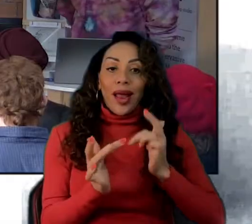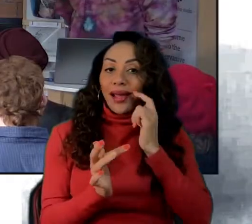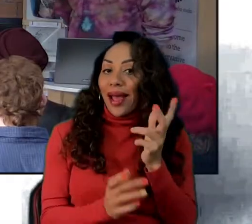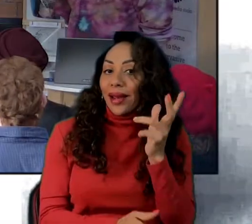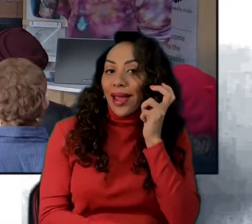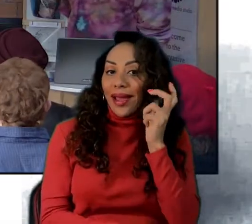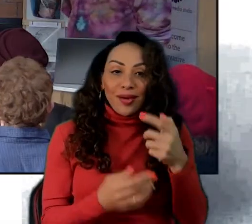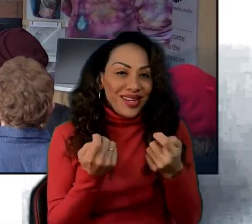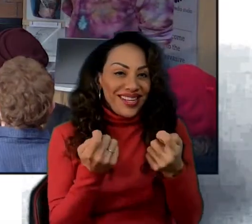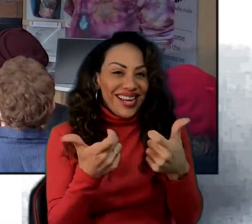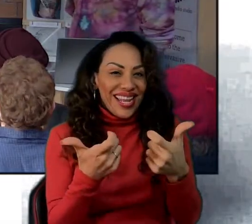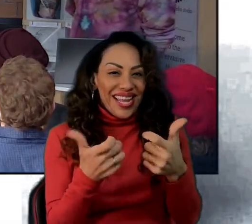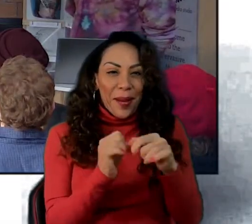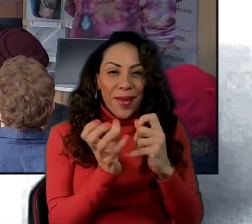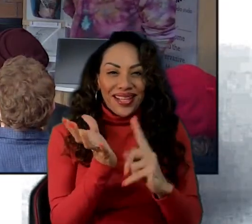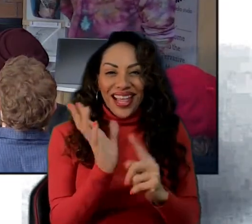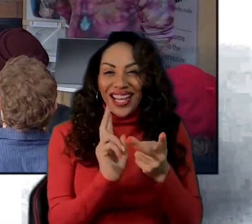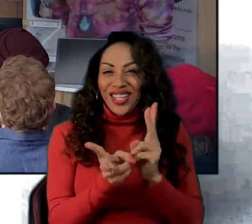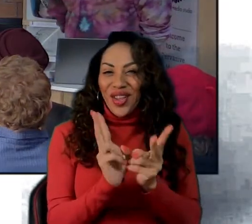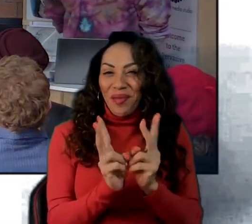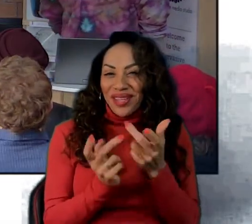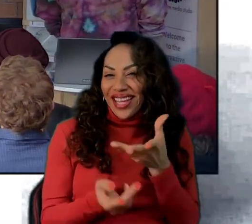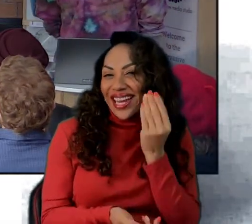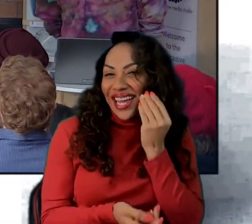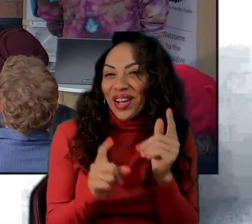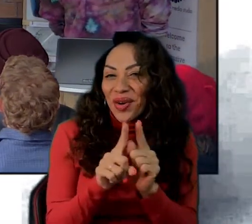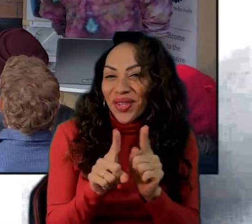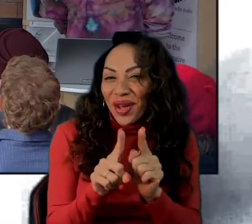our BSL interpreter, also can hear what you're saying.